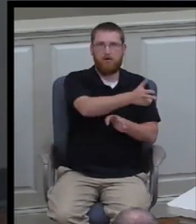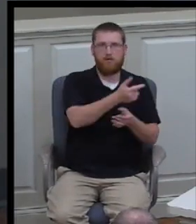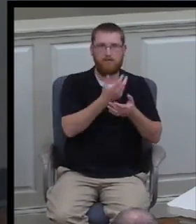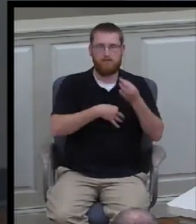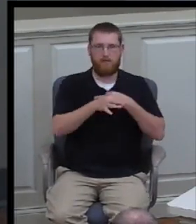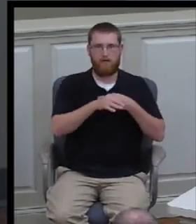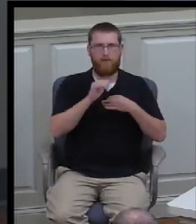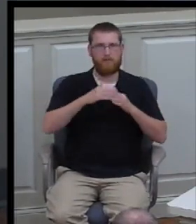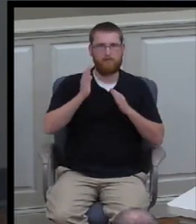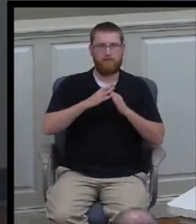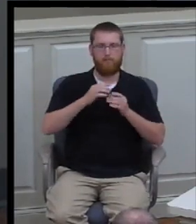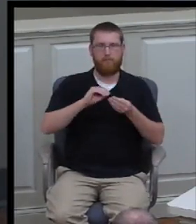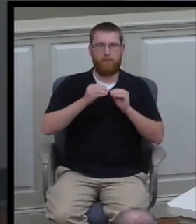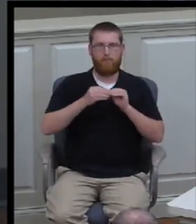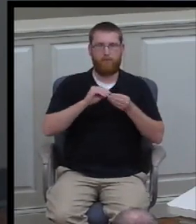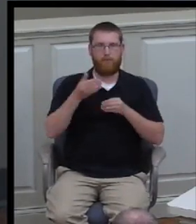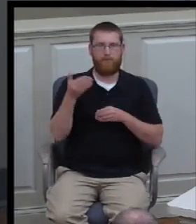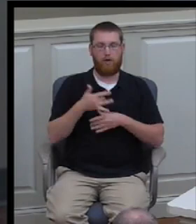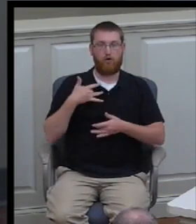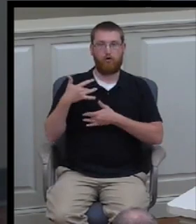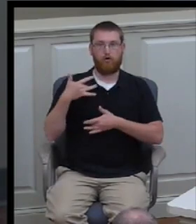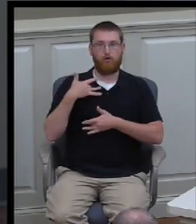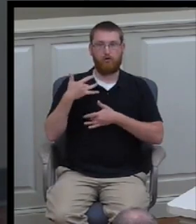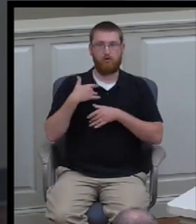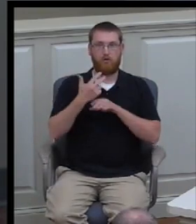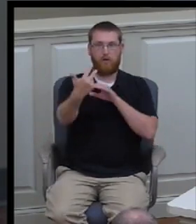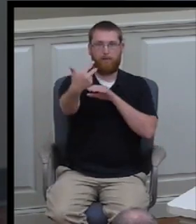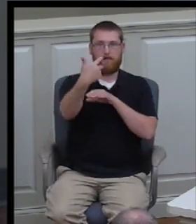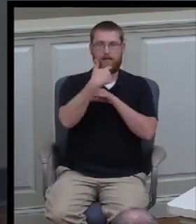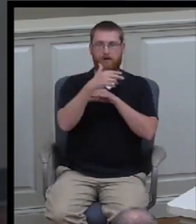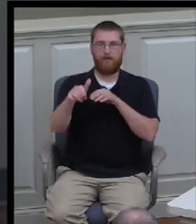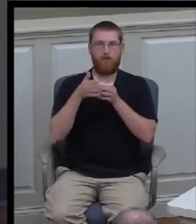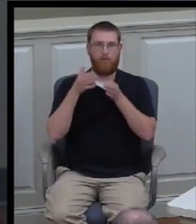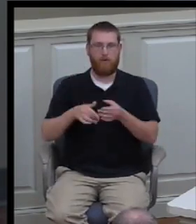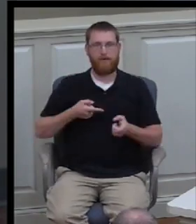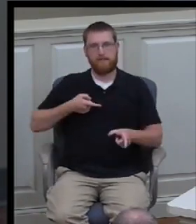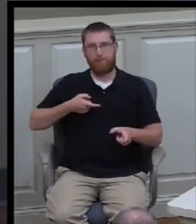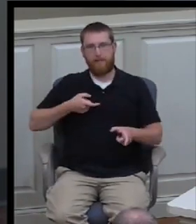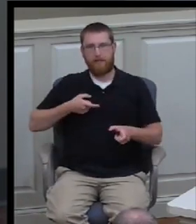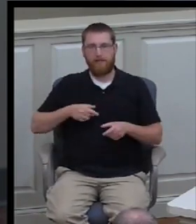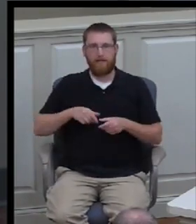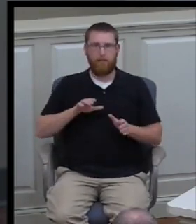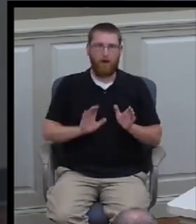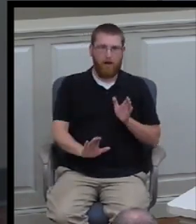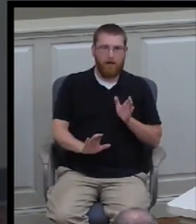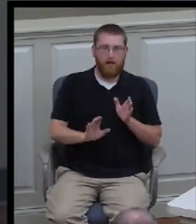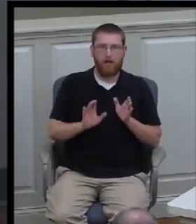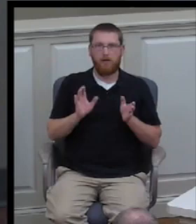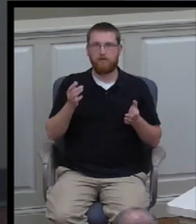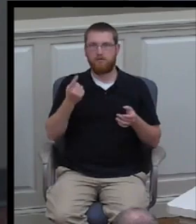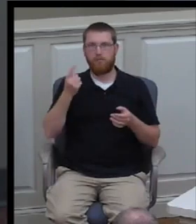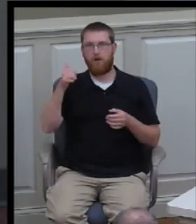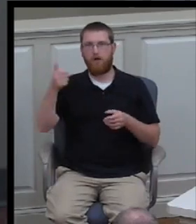Road. That's the higher number. Yeah. And that concern was coming down the hill, there's potentially speeding and someone putting on their brakes and,